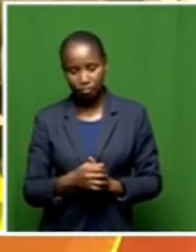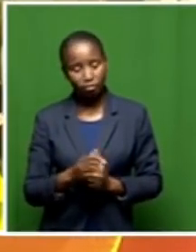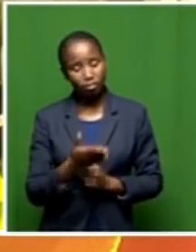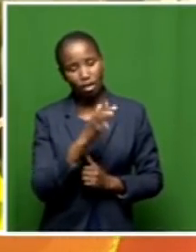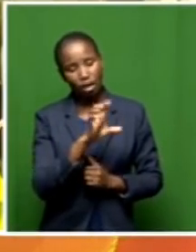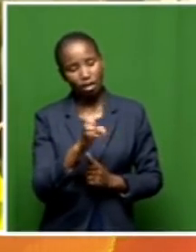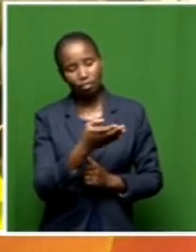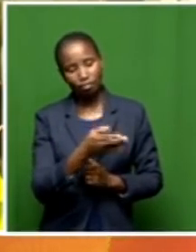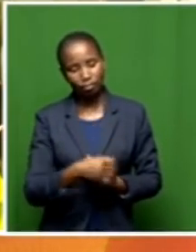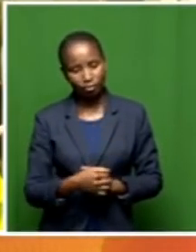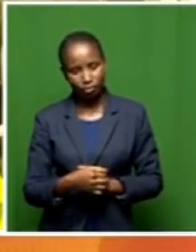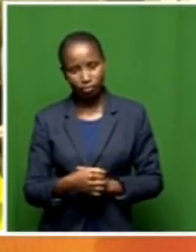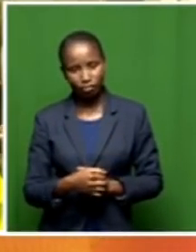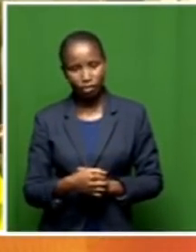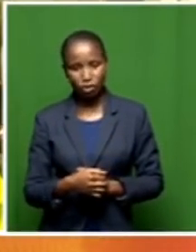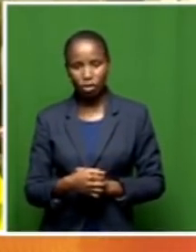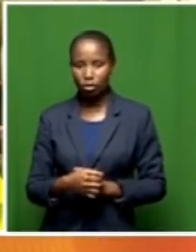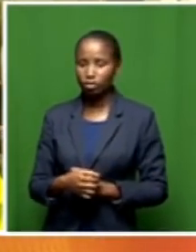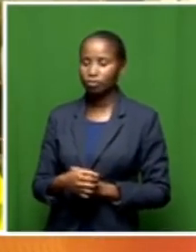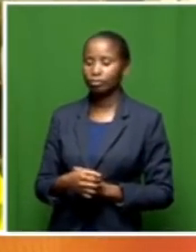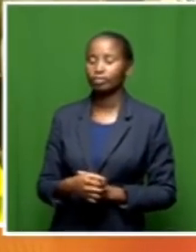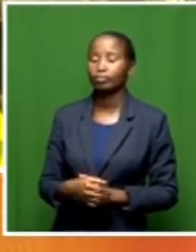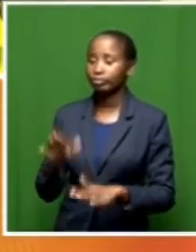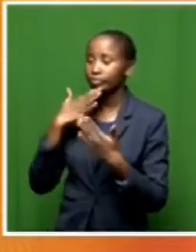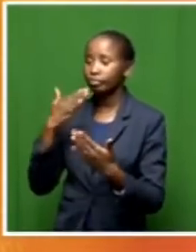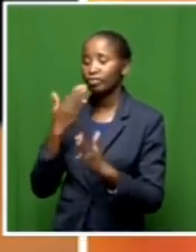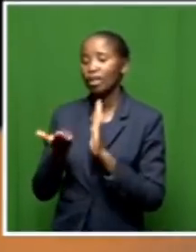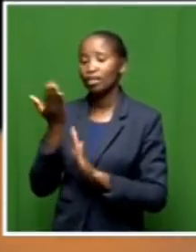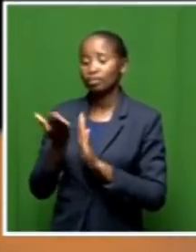much for giving us an update there from the Northern Cape, and we'll continue to bring you live coverage.